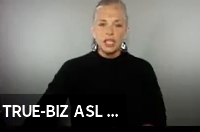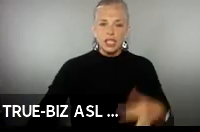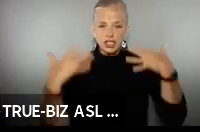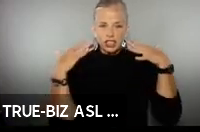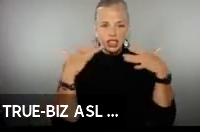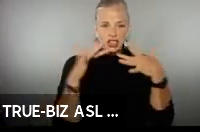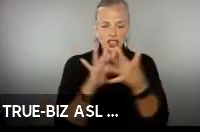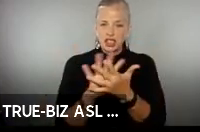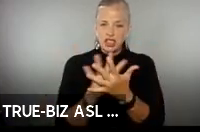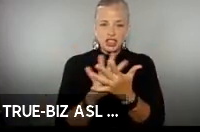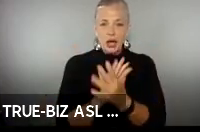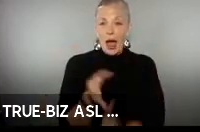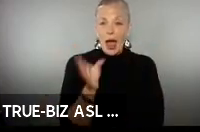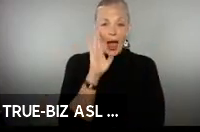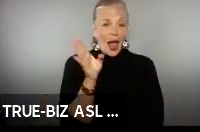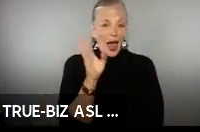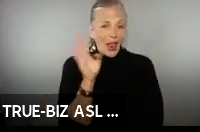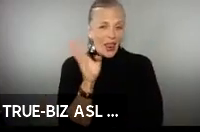Hello.